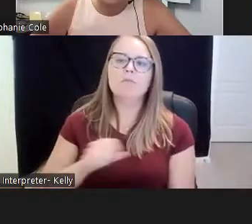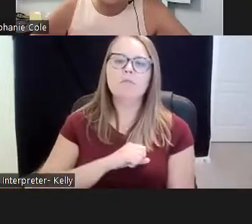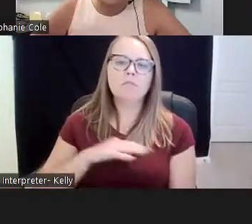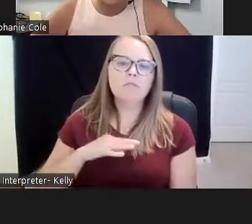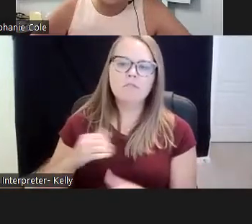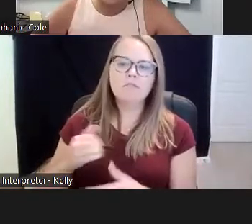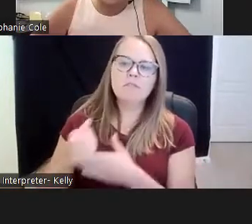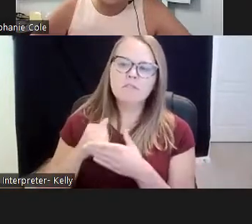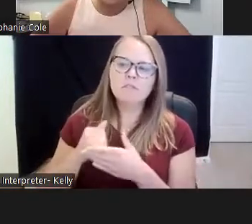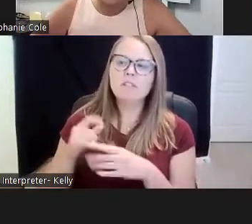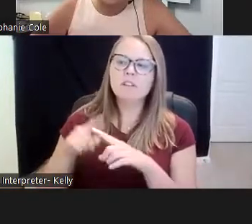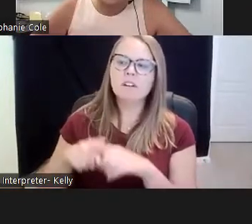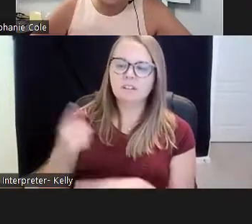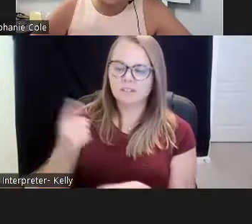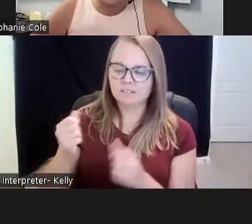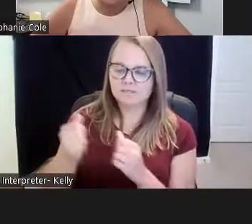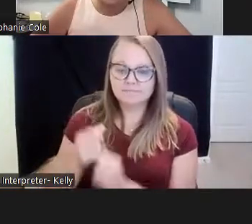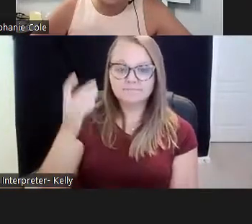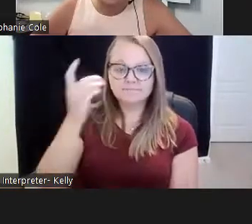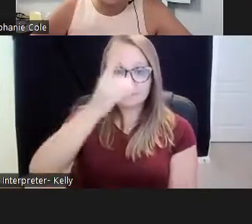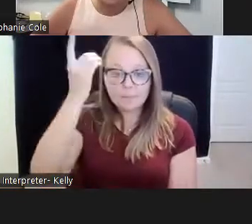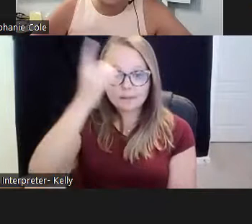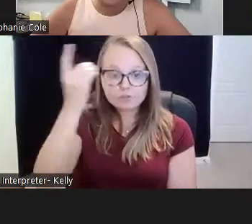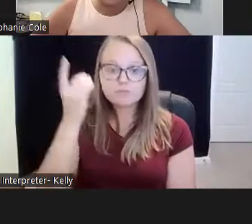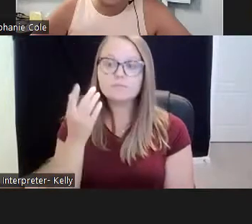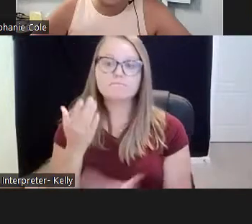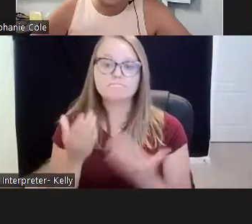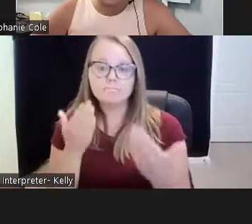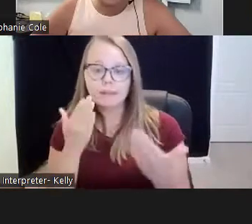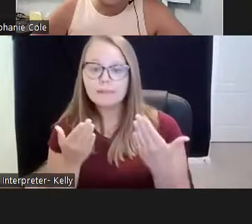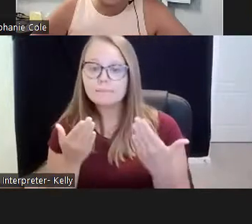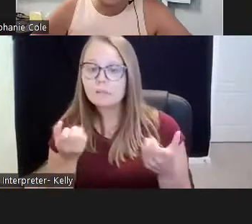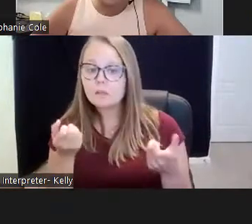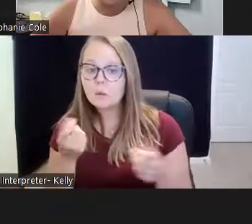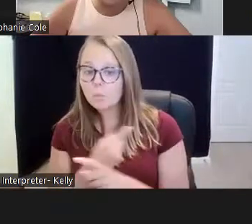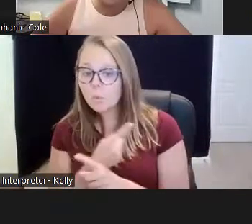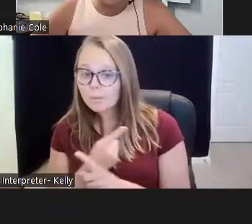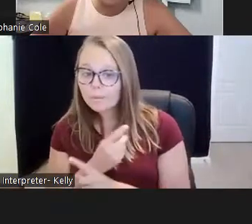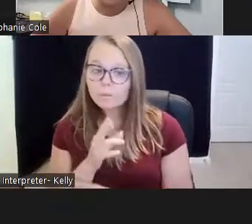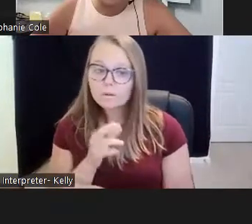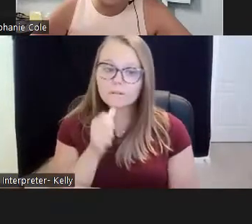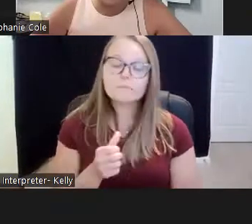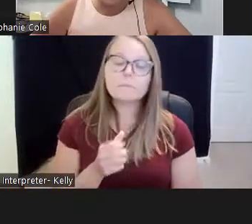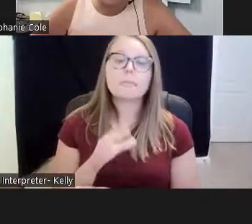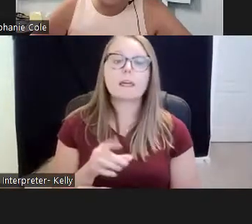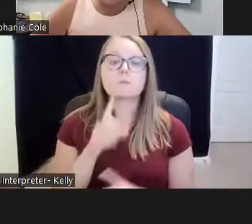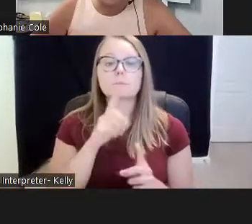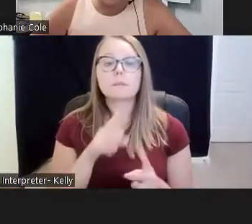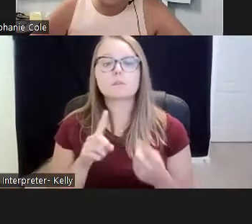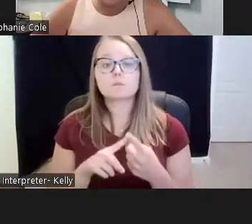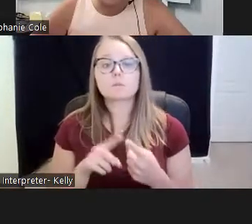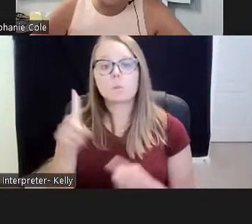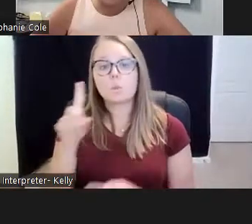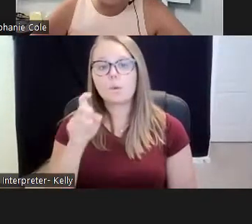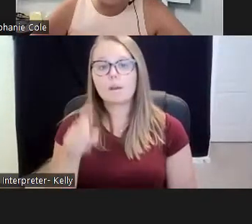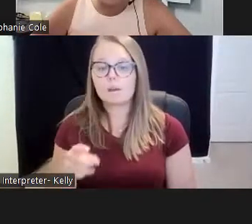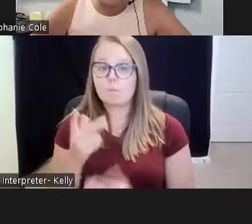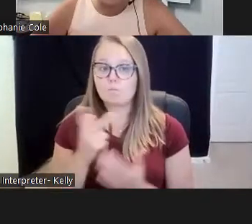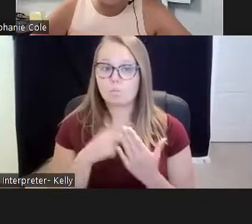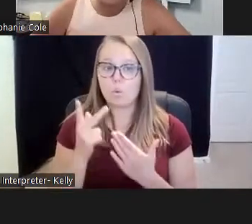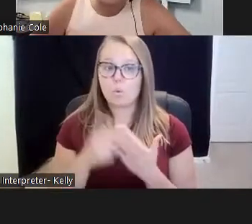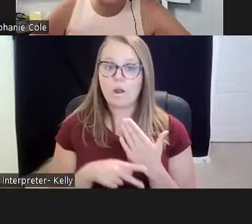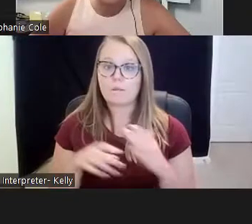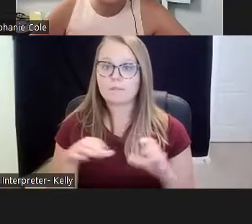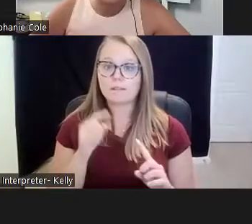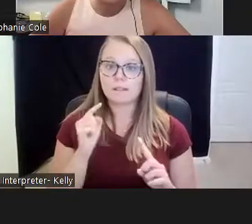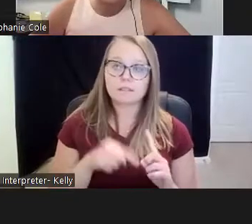if somebody with dementia might or might not be appropriate. And in response to, you know, the questions, is there a program that does this?